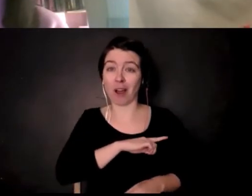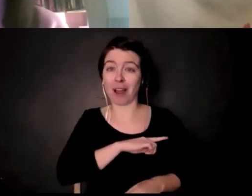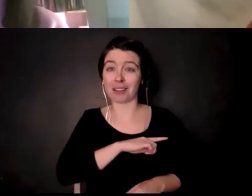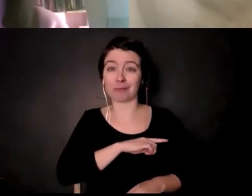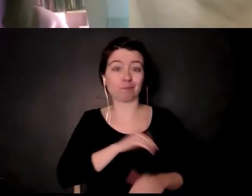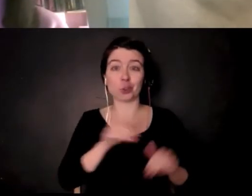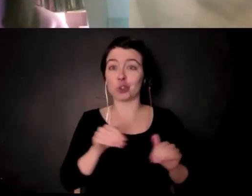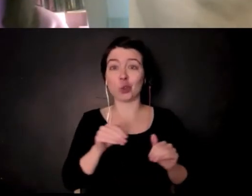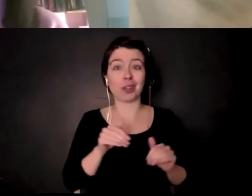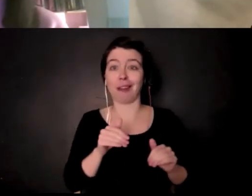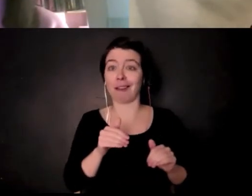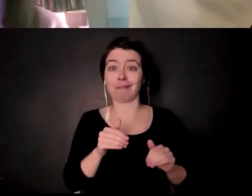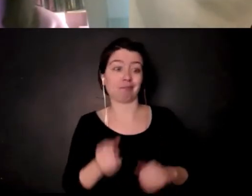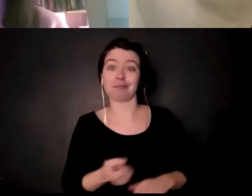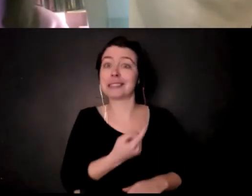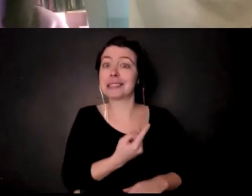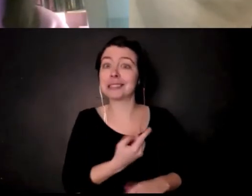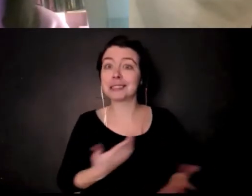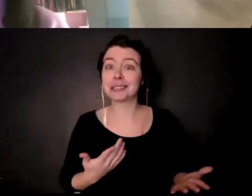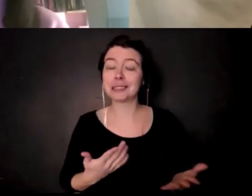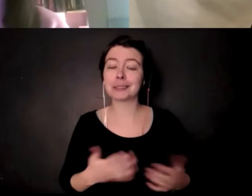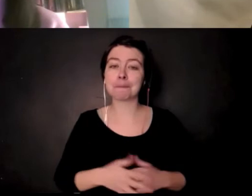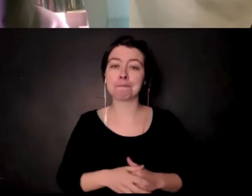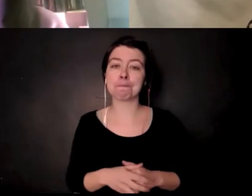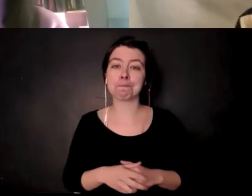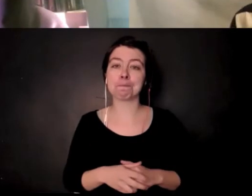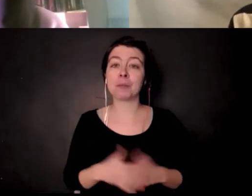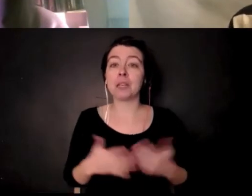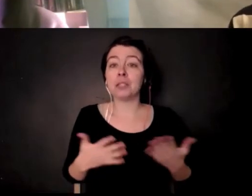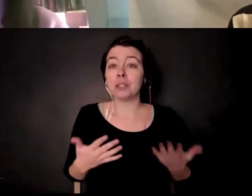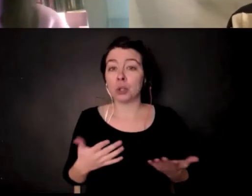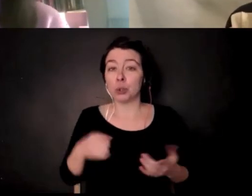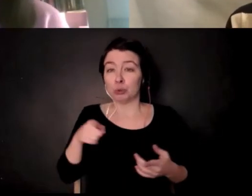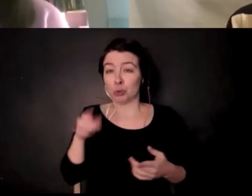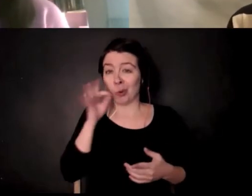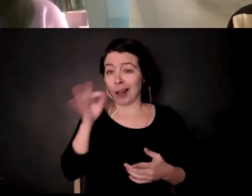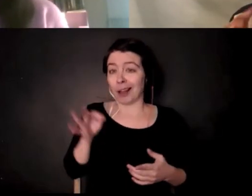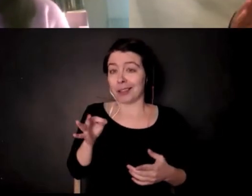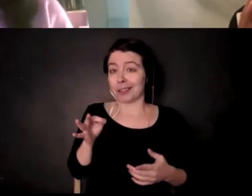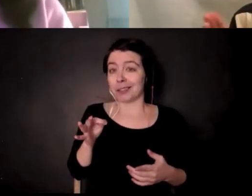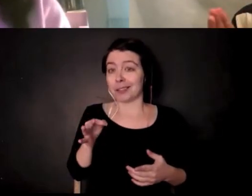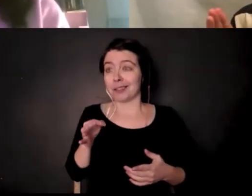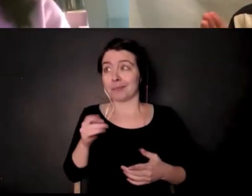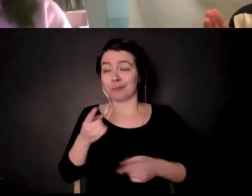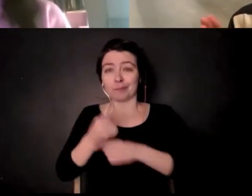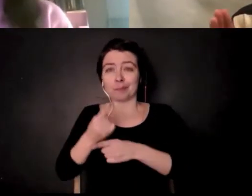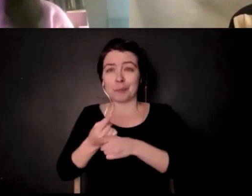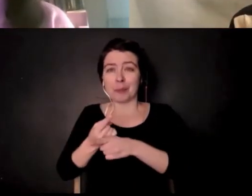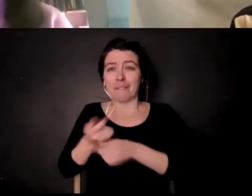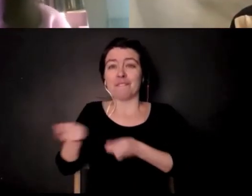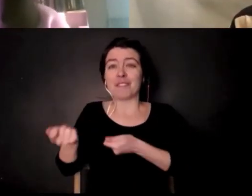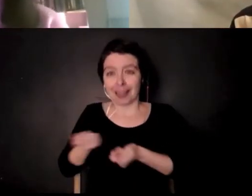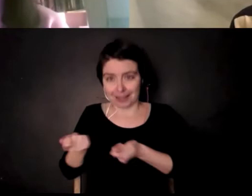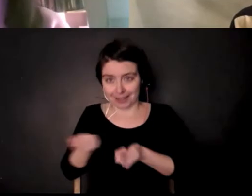So yeah, and in relation to what you were saying about facilitating in the current moment, I've kind of gone off wanting to